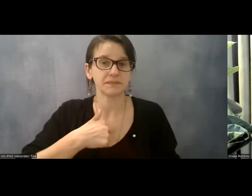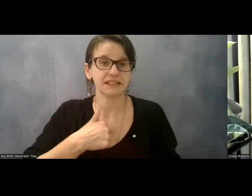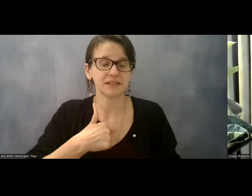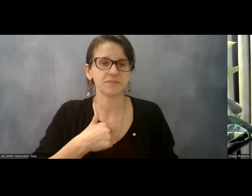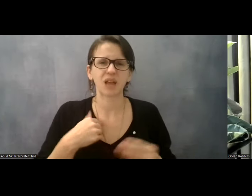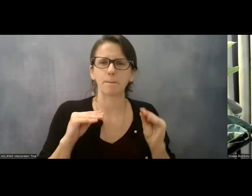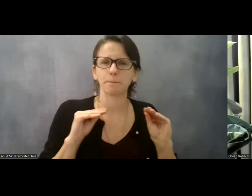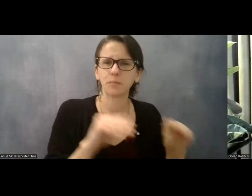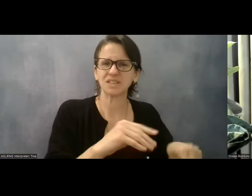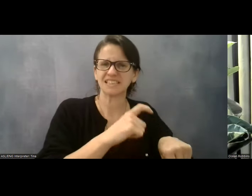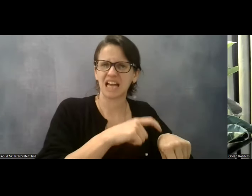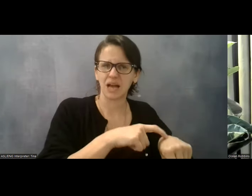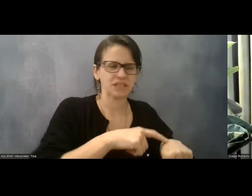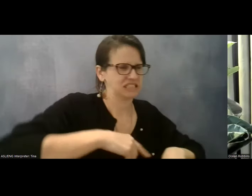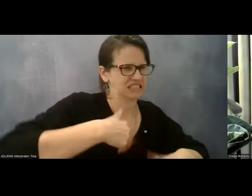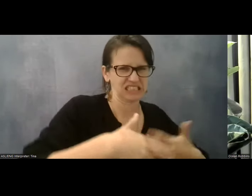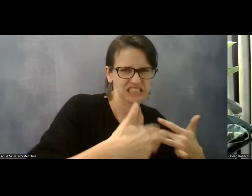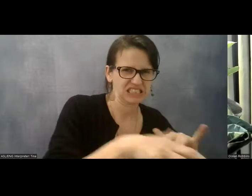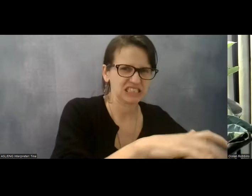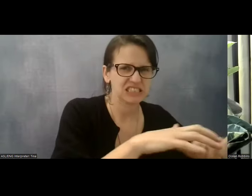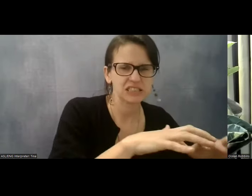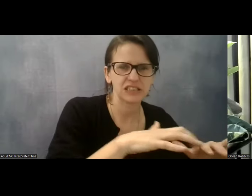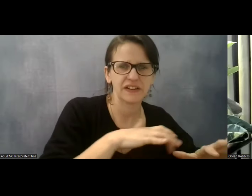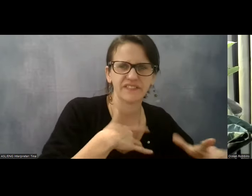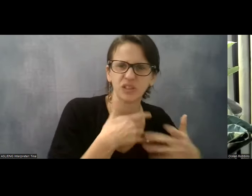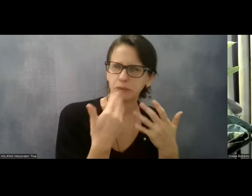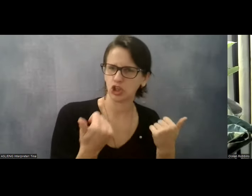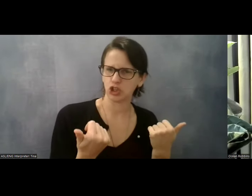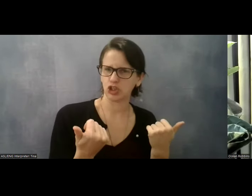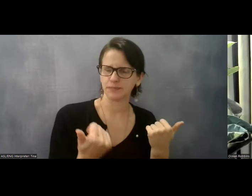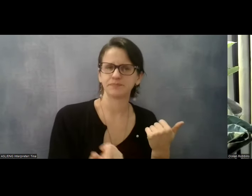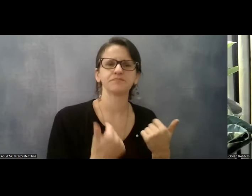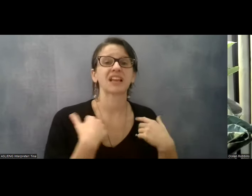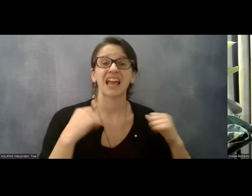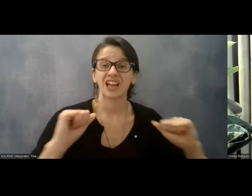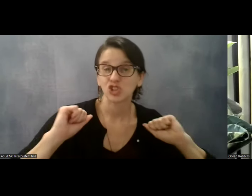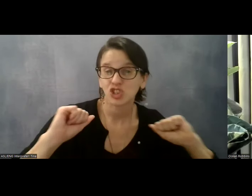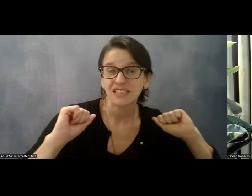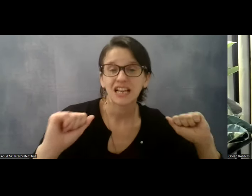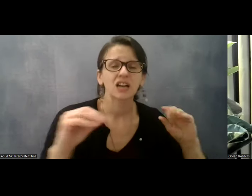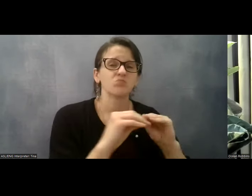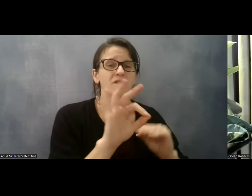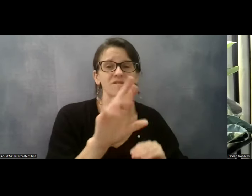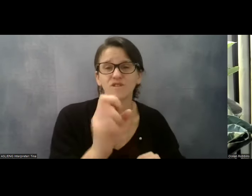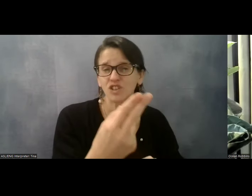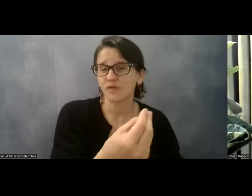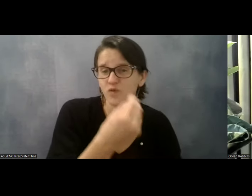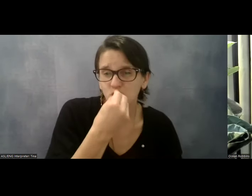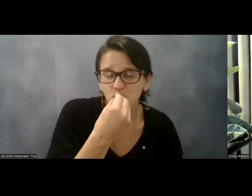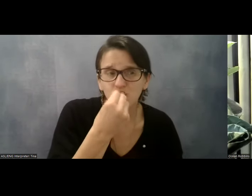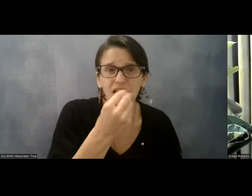feel better afterwards. Okay, there's also exercise, better and fresher food, no chemicals, calming,